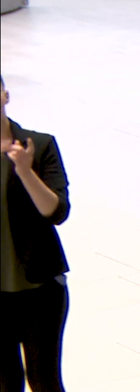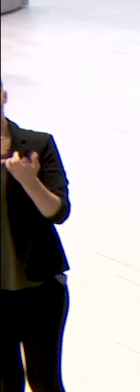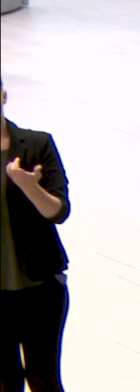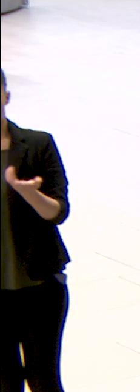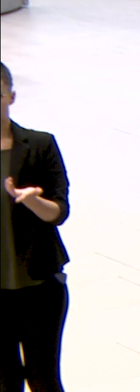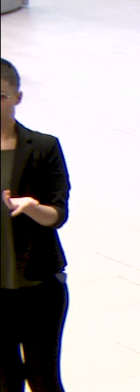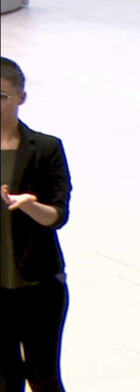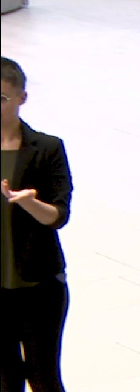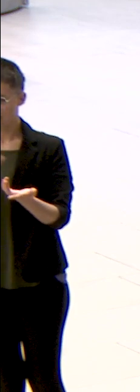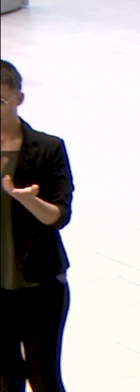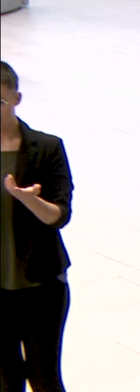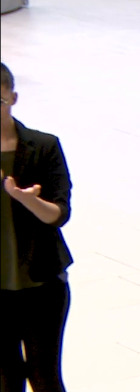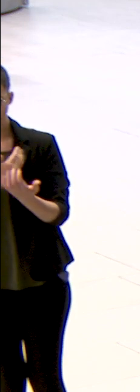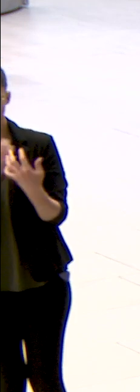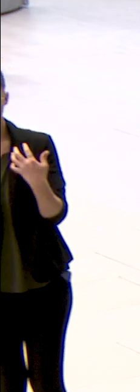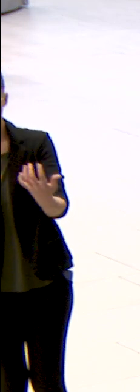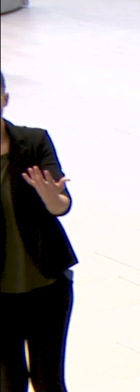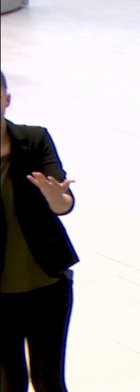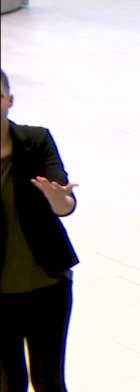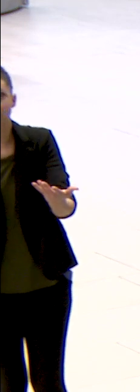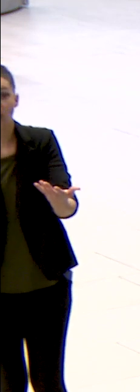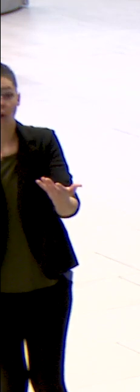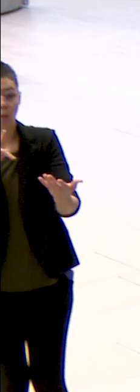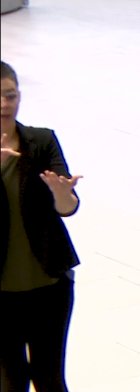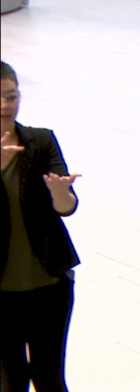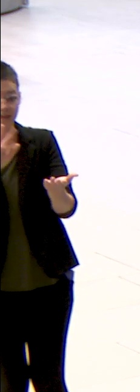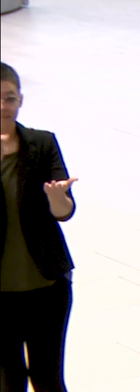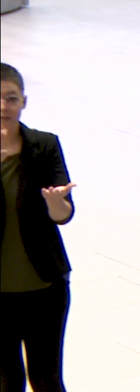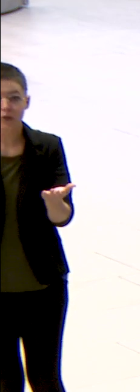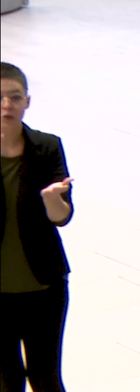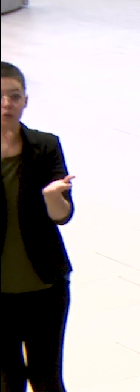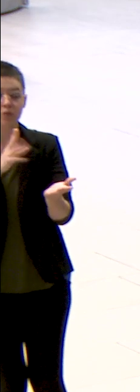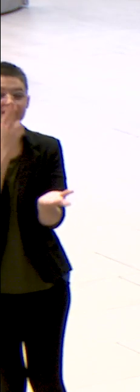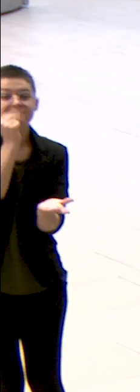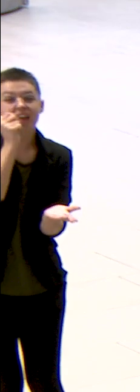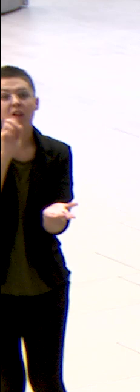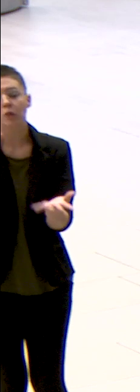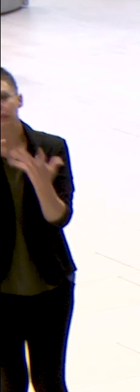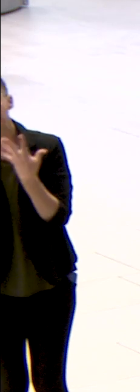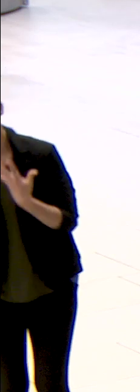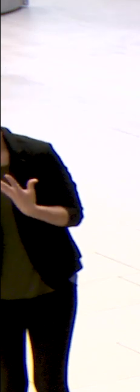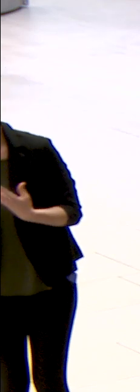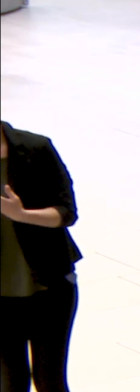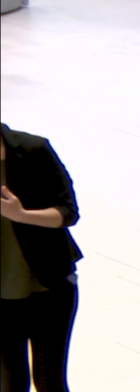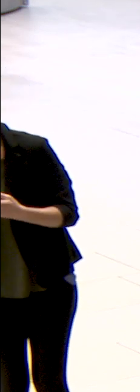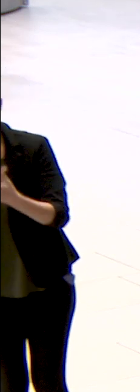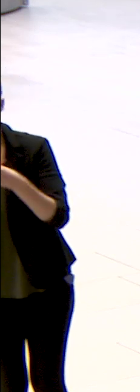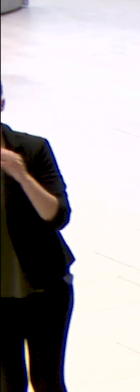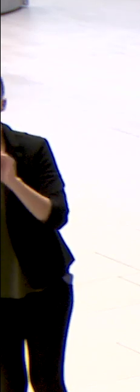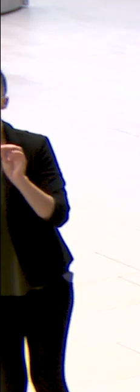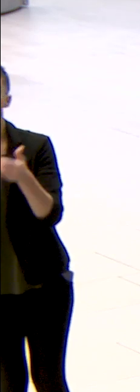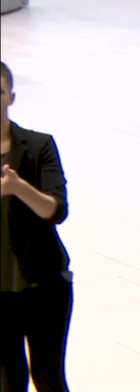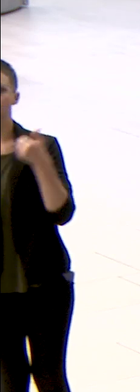know, our audience doesn't know if they're going to get like a really tragic news story or like a funny meme. And so we decided we needed to separate those and allow Things